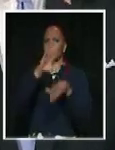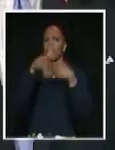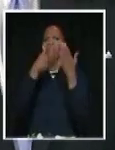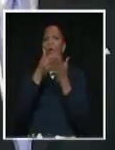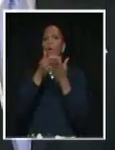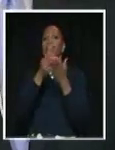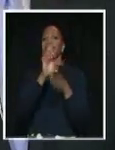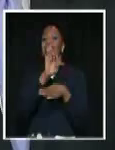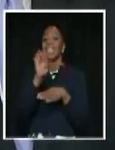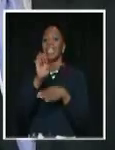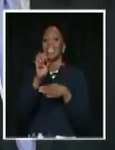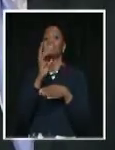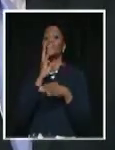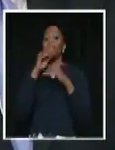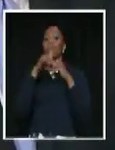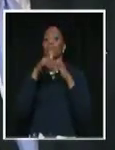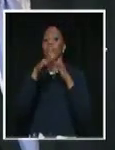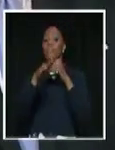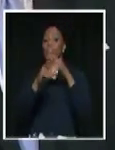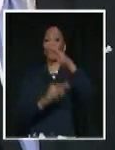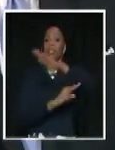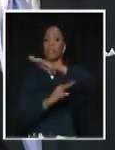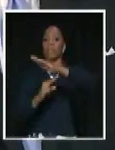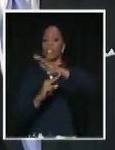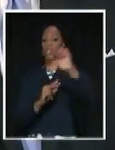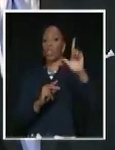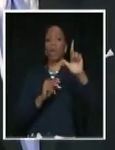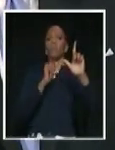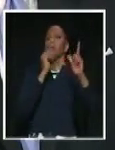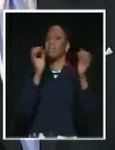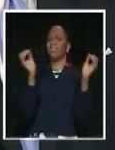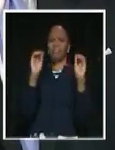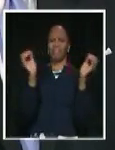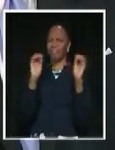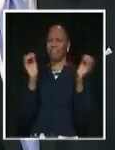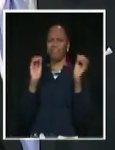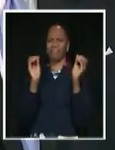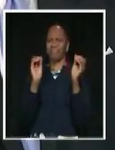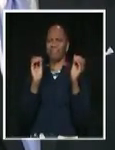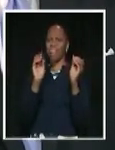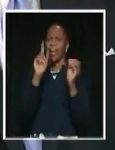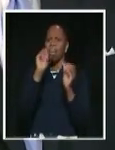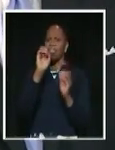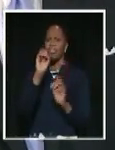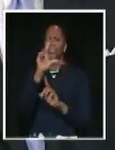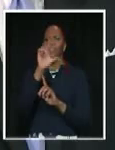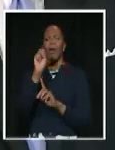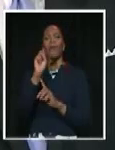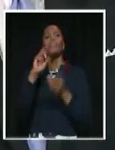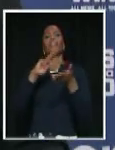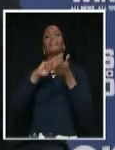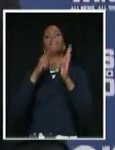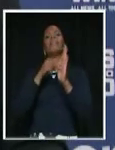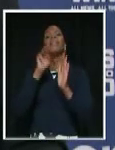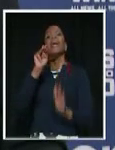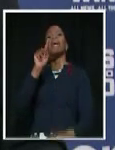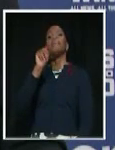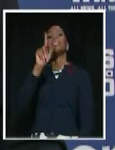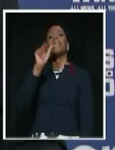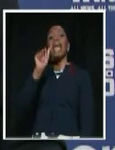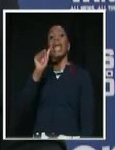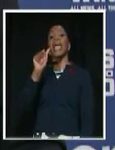bridges? No, it has nothing to do with tolls on the East River bridges. It has to deal with the fact that the MTA is really destroying